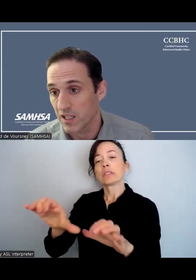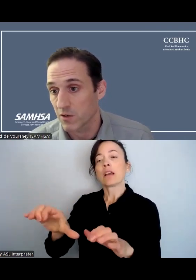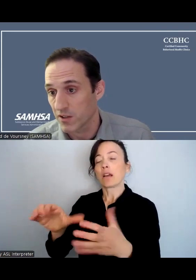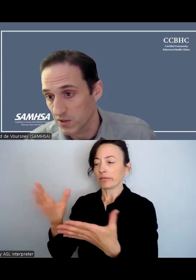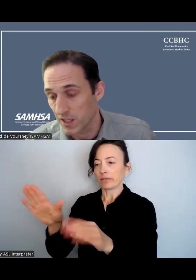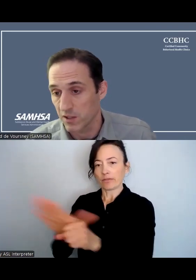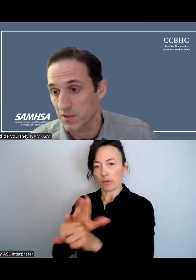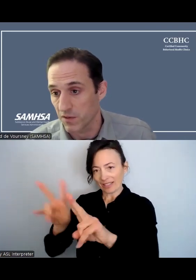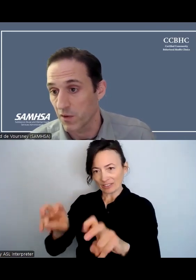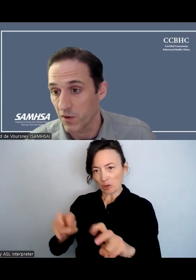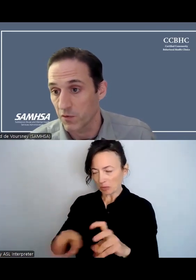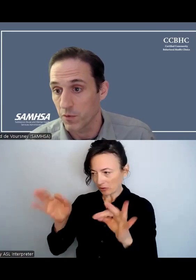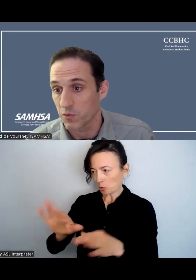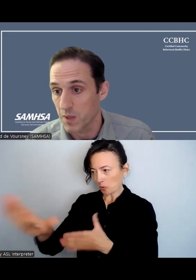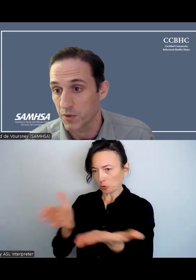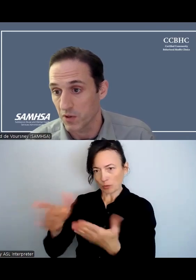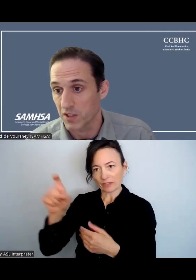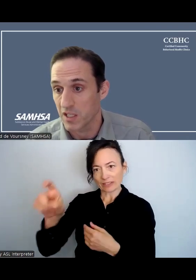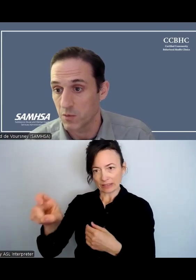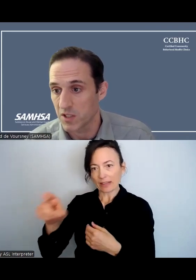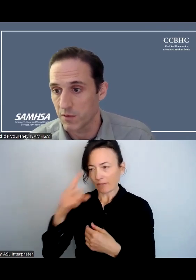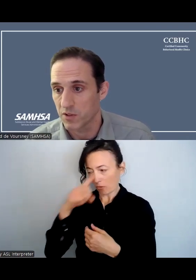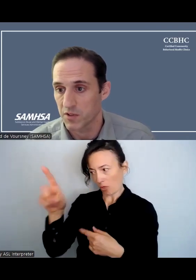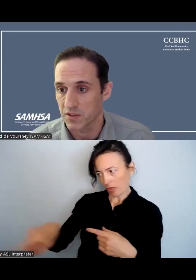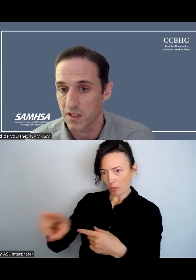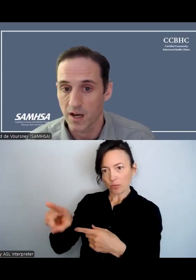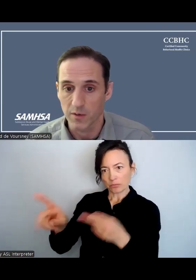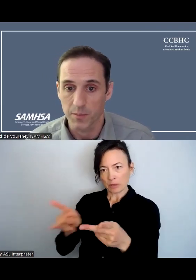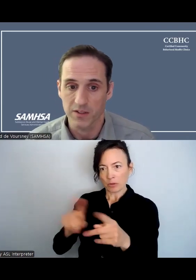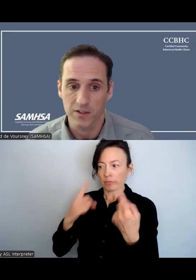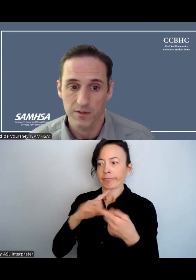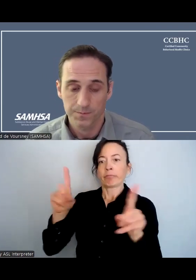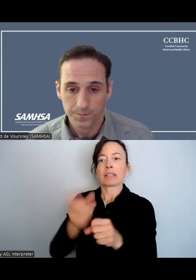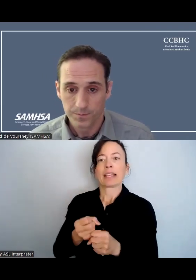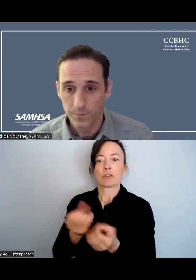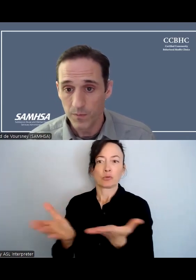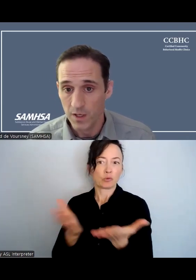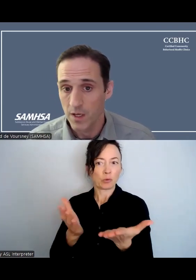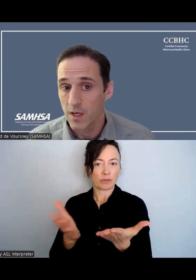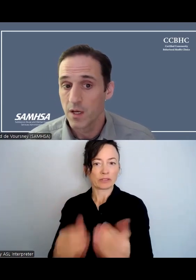service needs across those 9 services of those people so that they should receive those services on an ongoing basis.